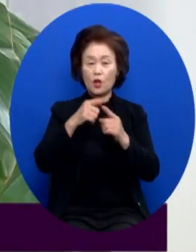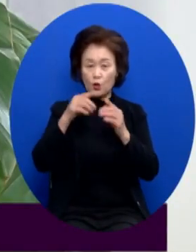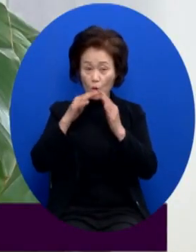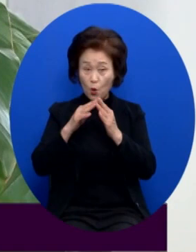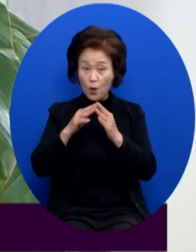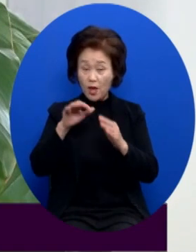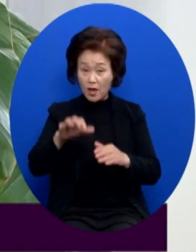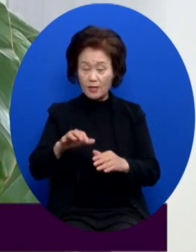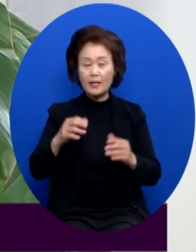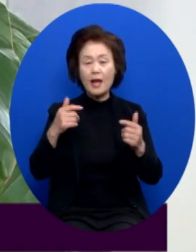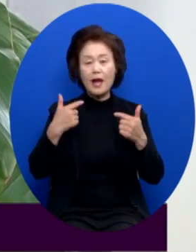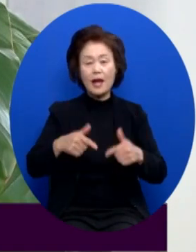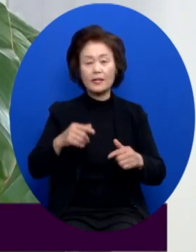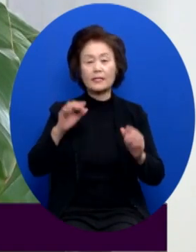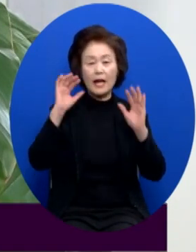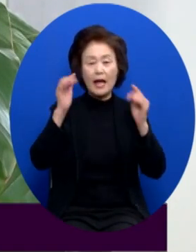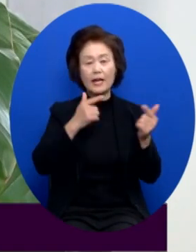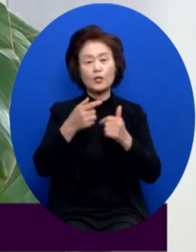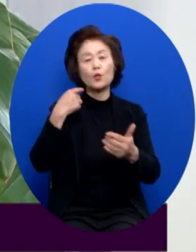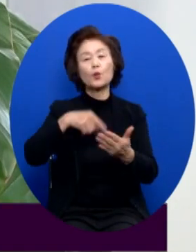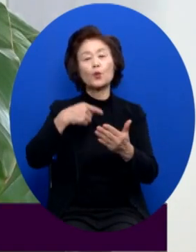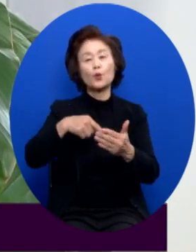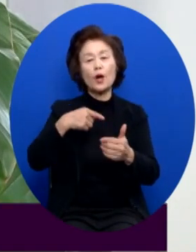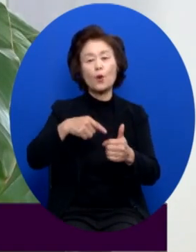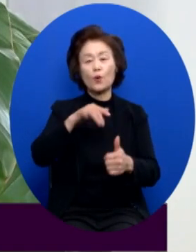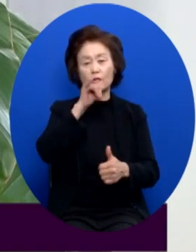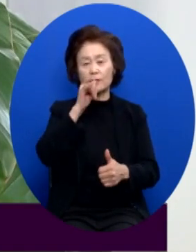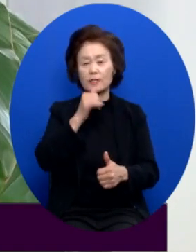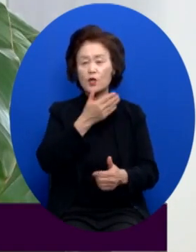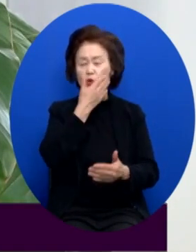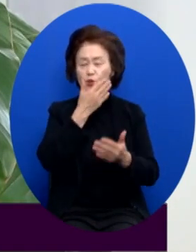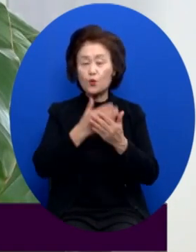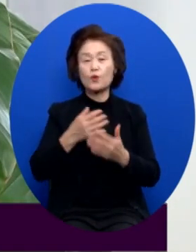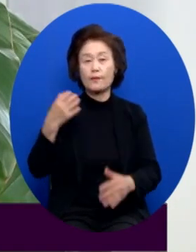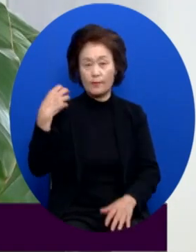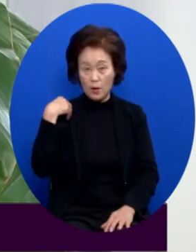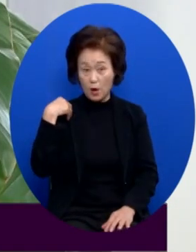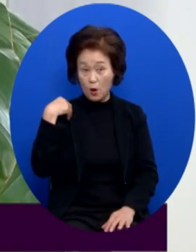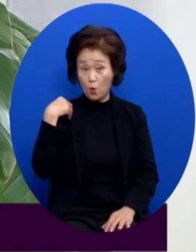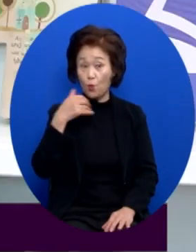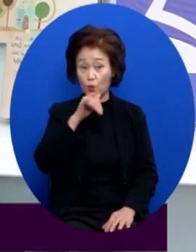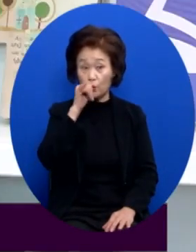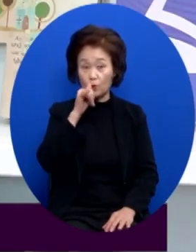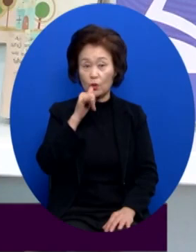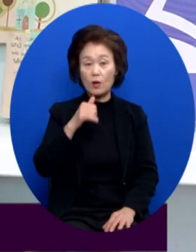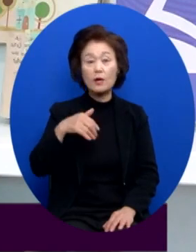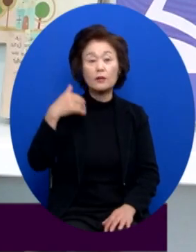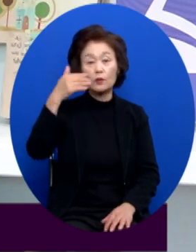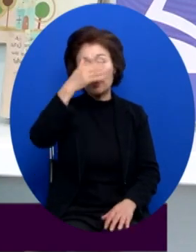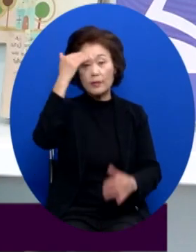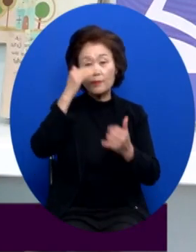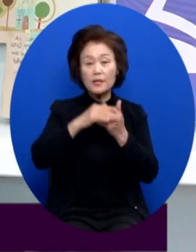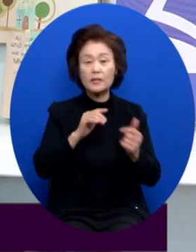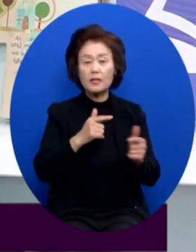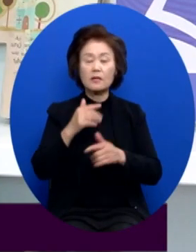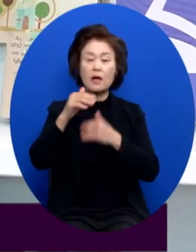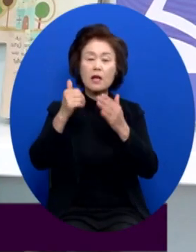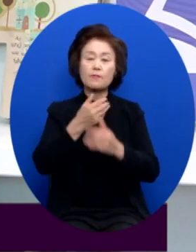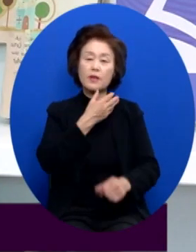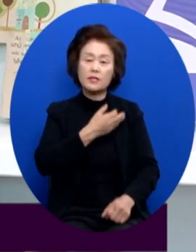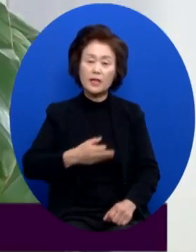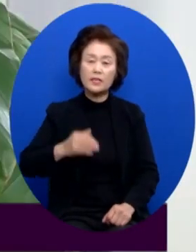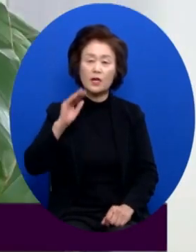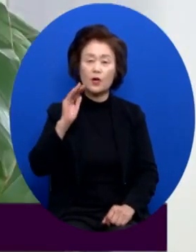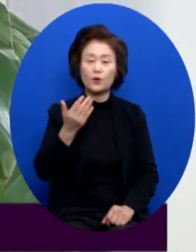strong role in the education of children. And God is moving around the world through the church to partner with